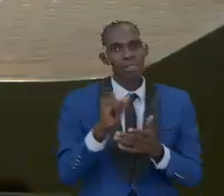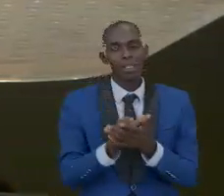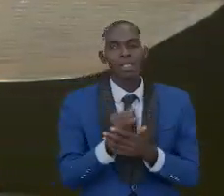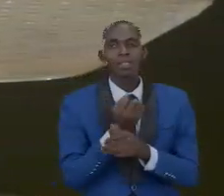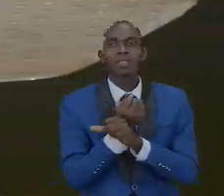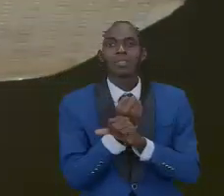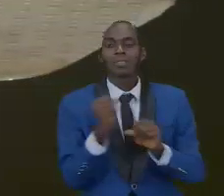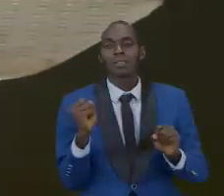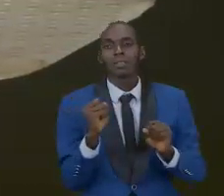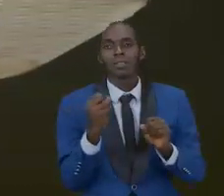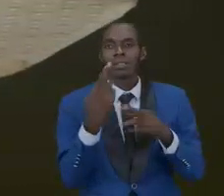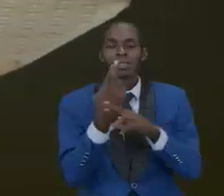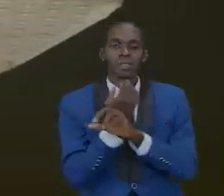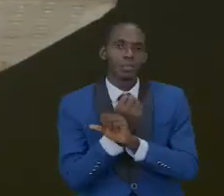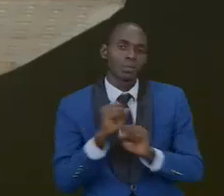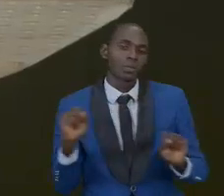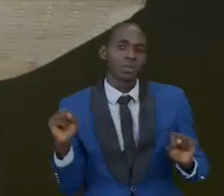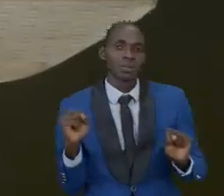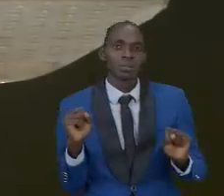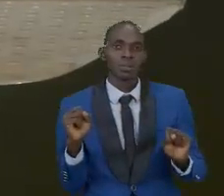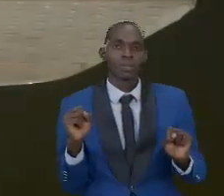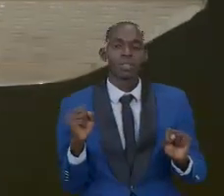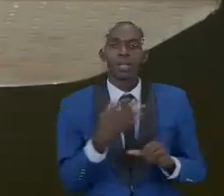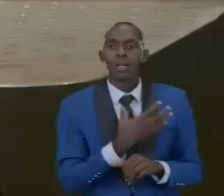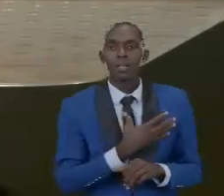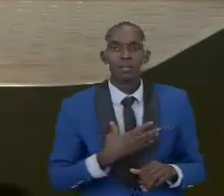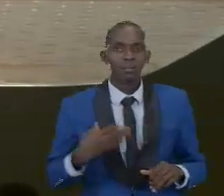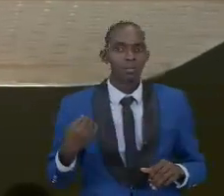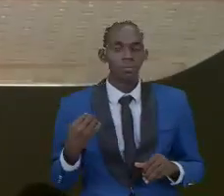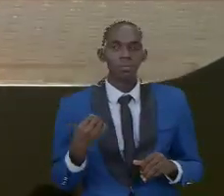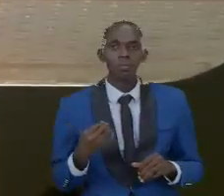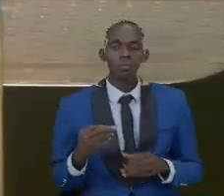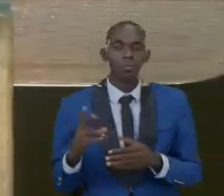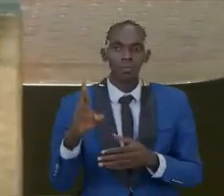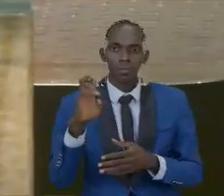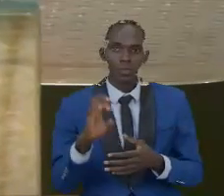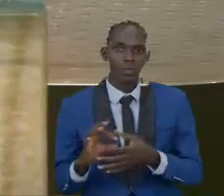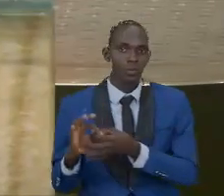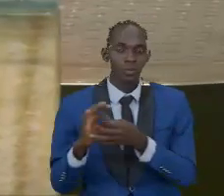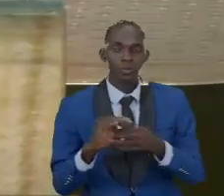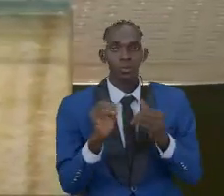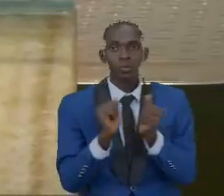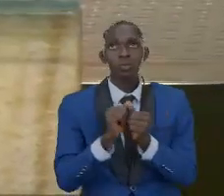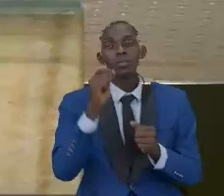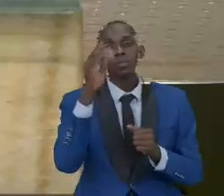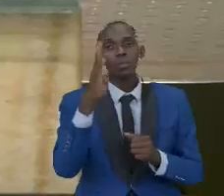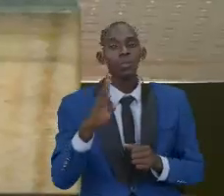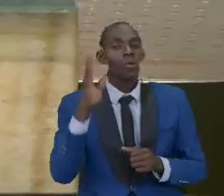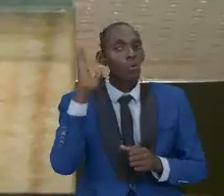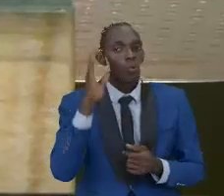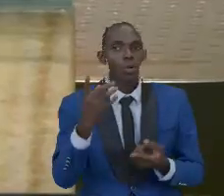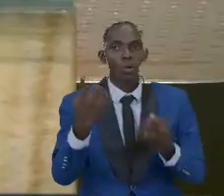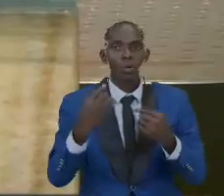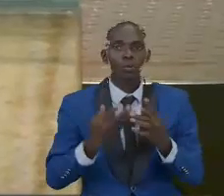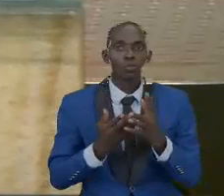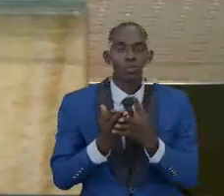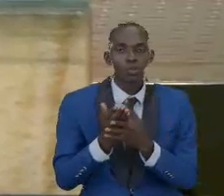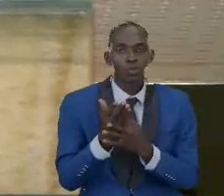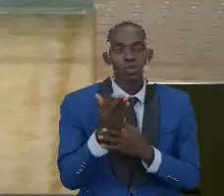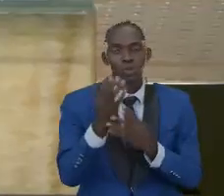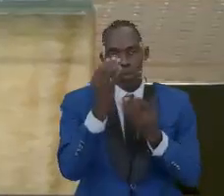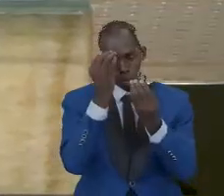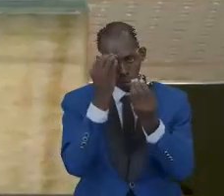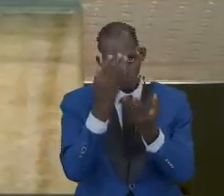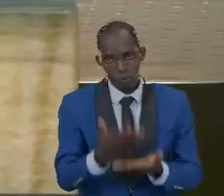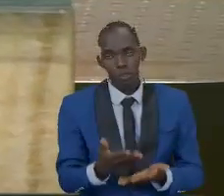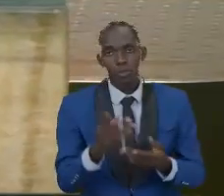Redemption salvation and reconciliation with God will come through obedience to